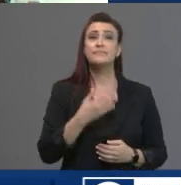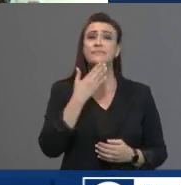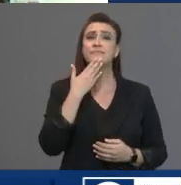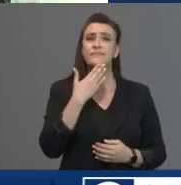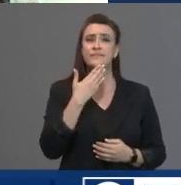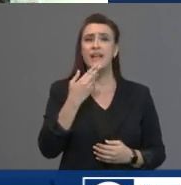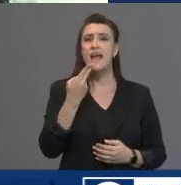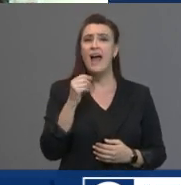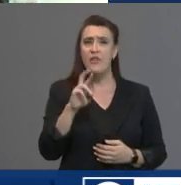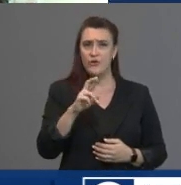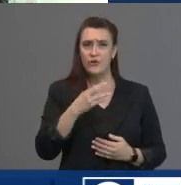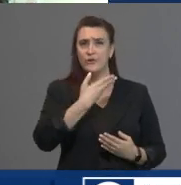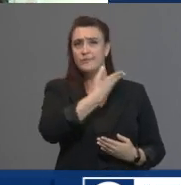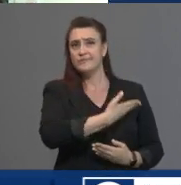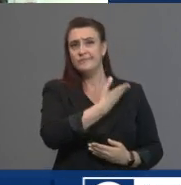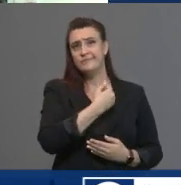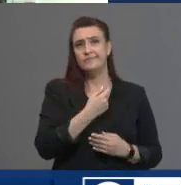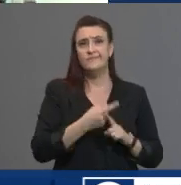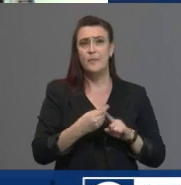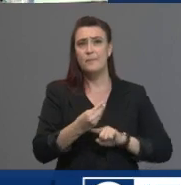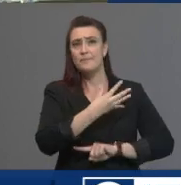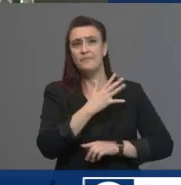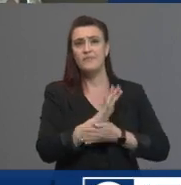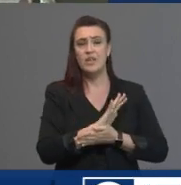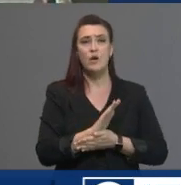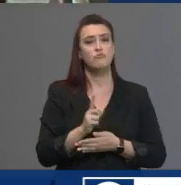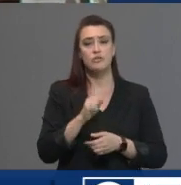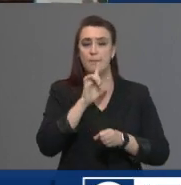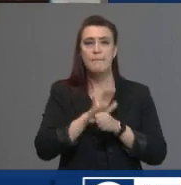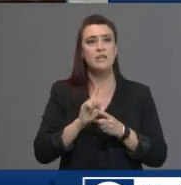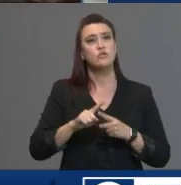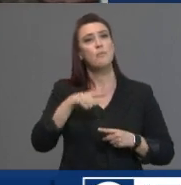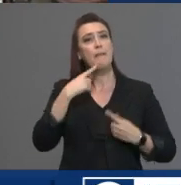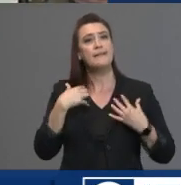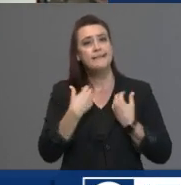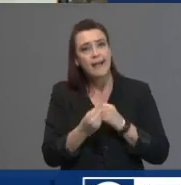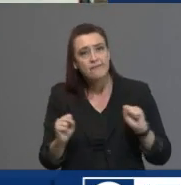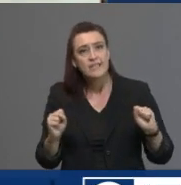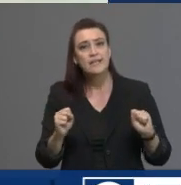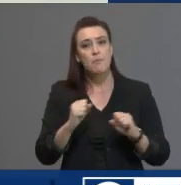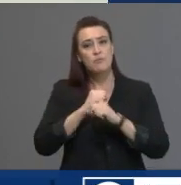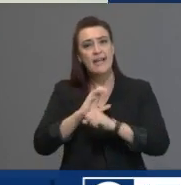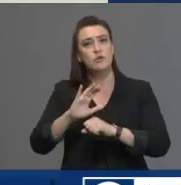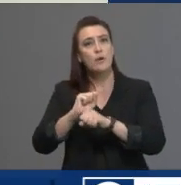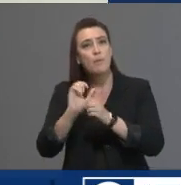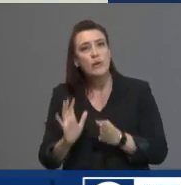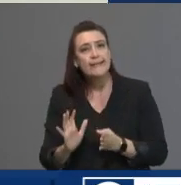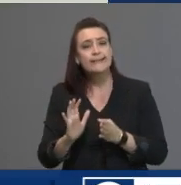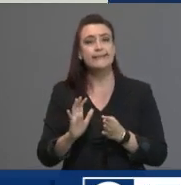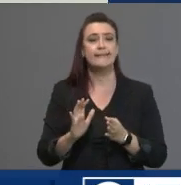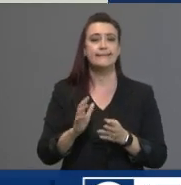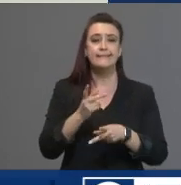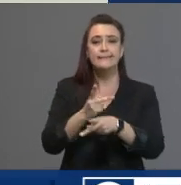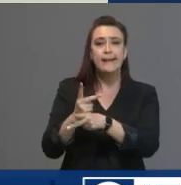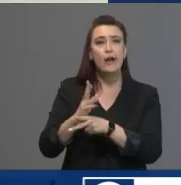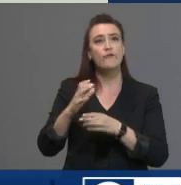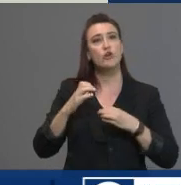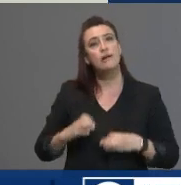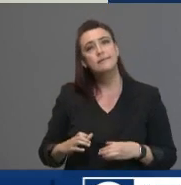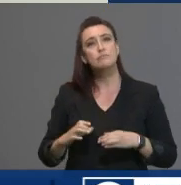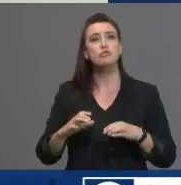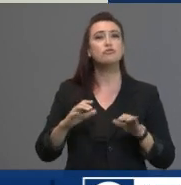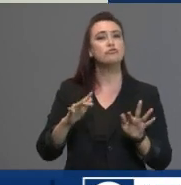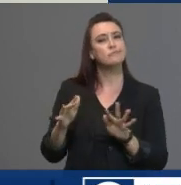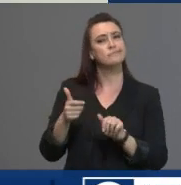Thanks so much to Heather for her commitment to public safety and protecting her employees and taking care